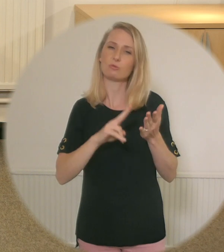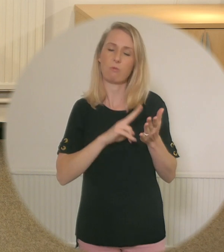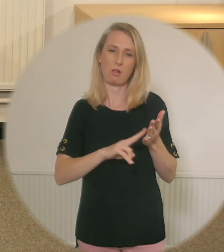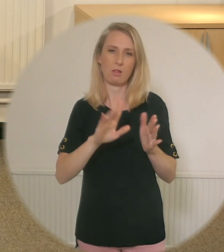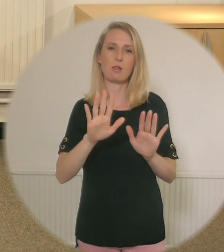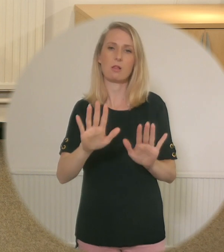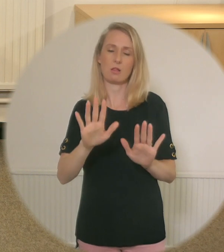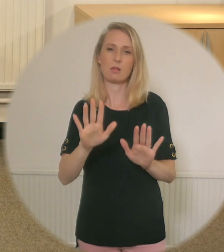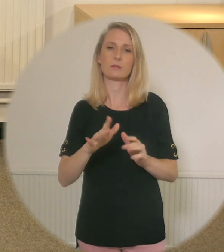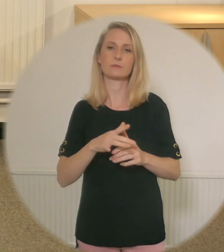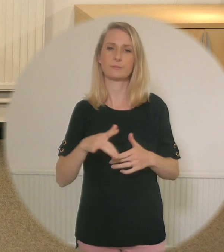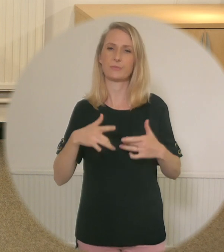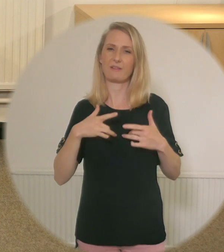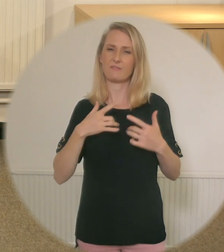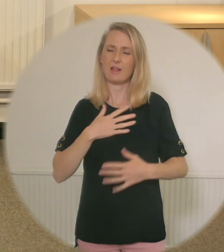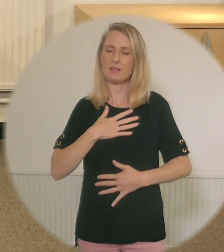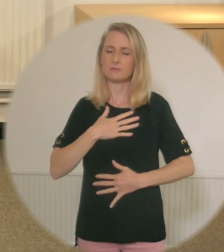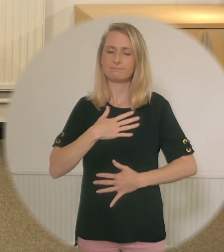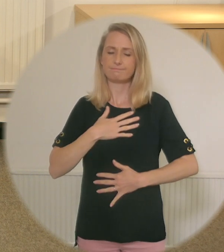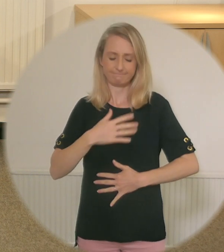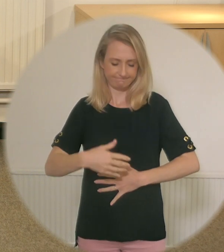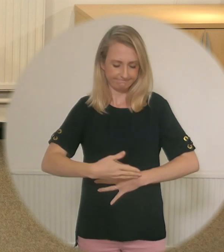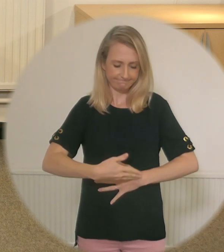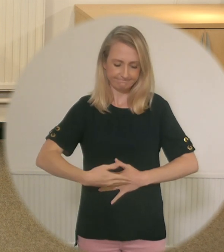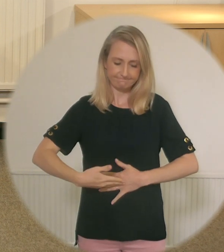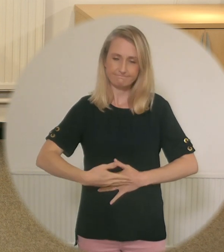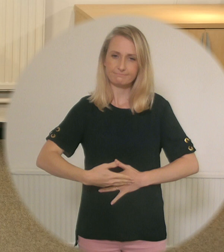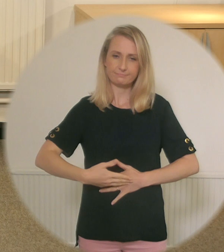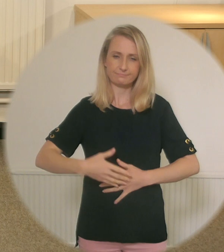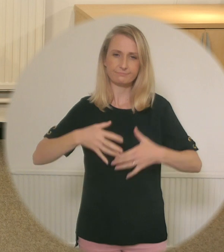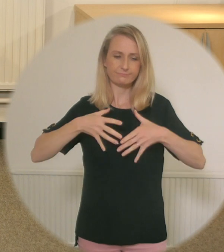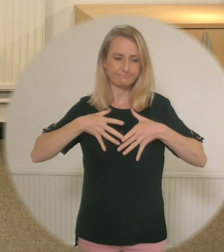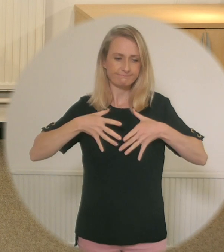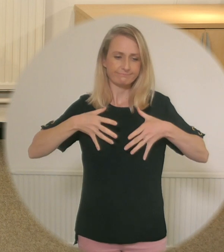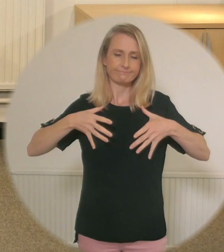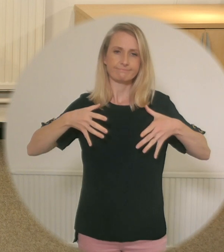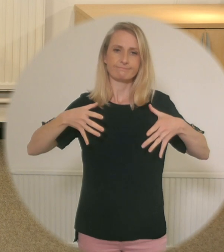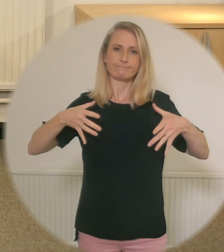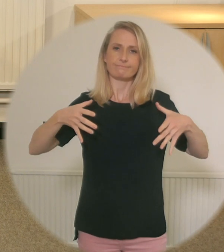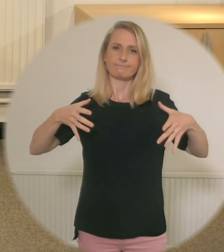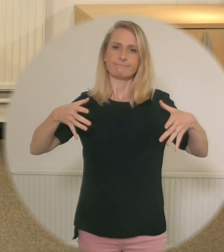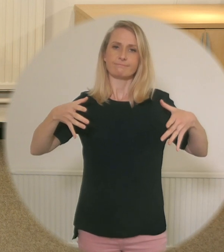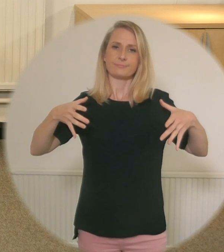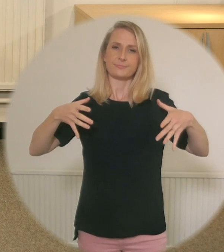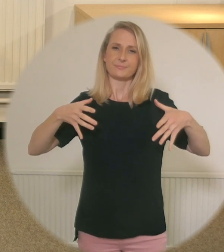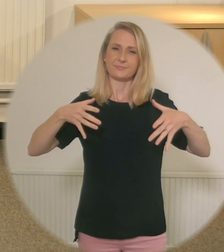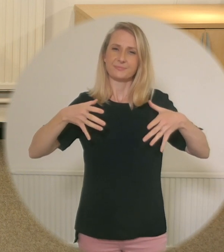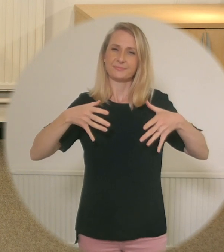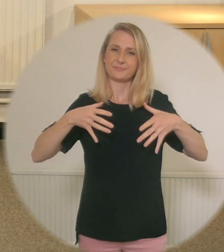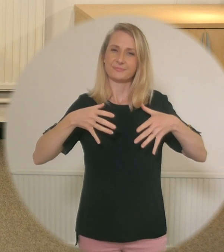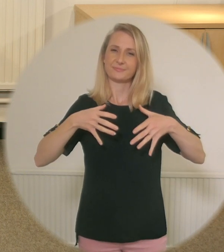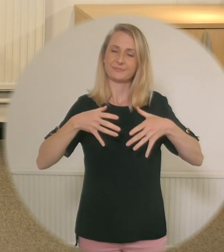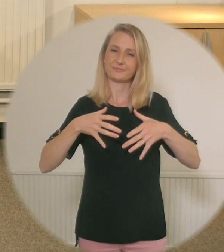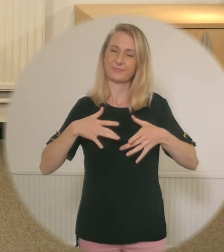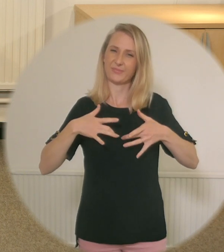Feel gentle movement in your belly and your rib cage as you breathe. As you breathe in,